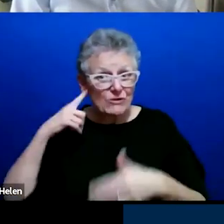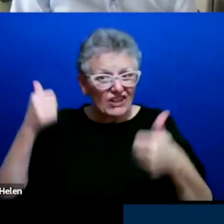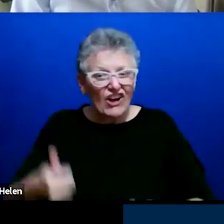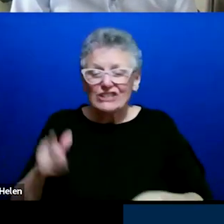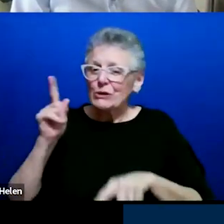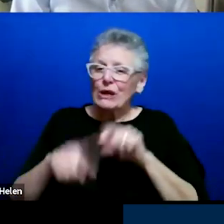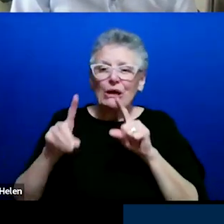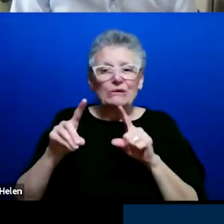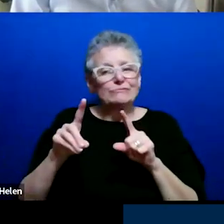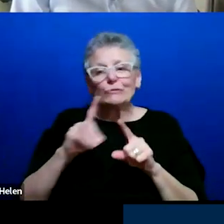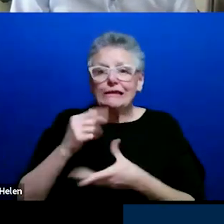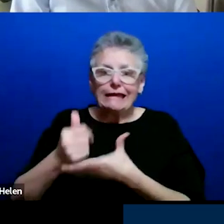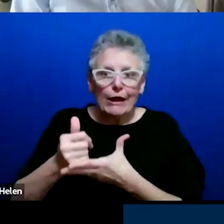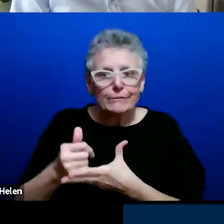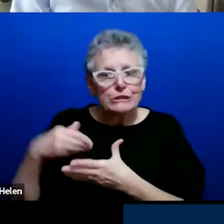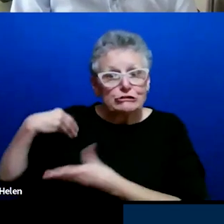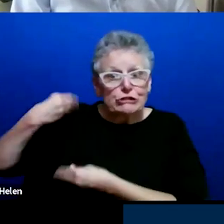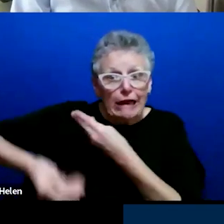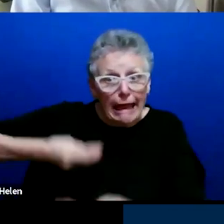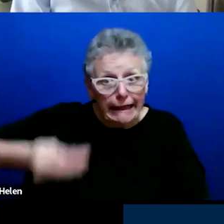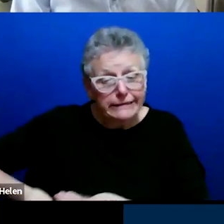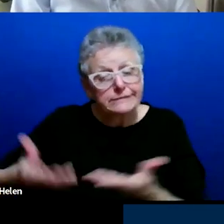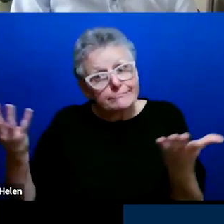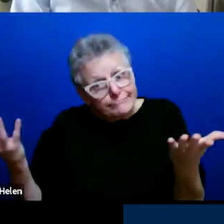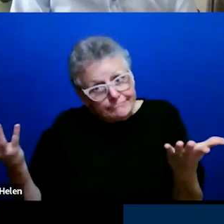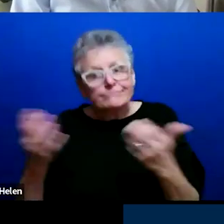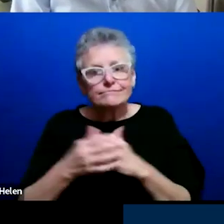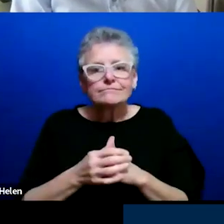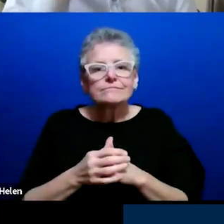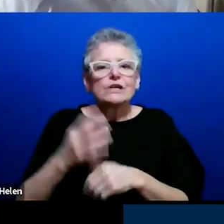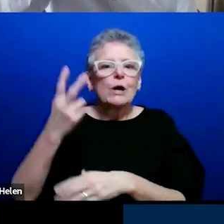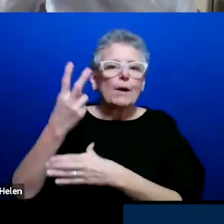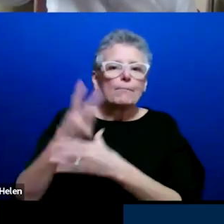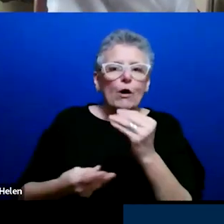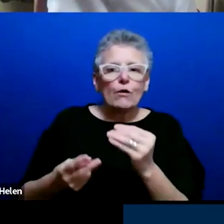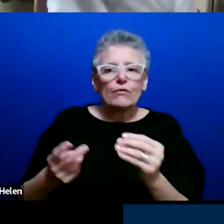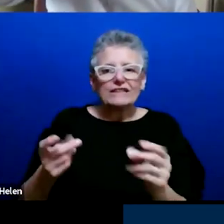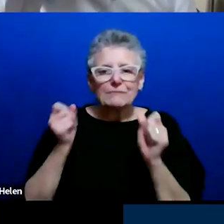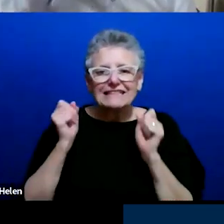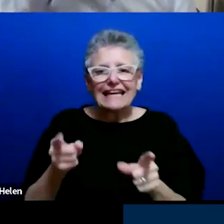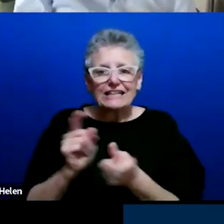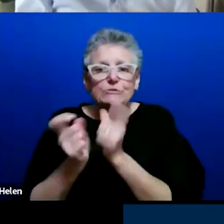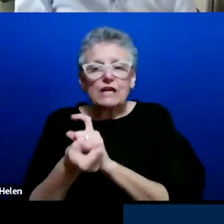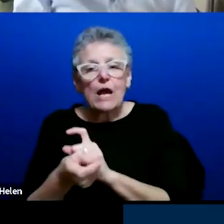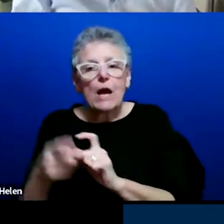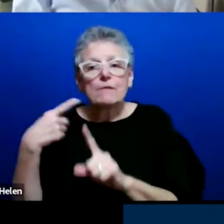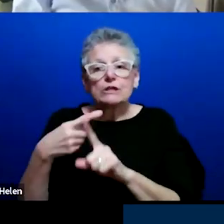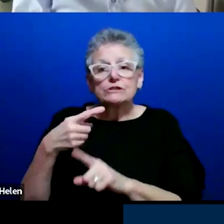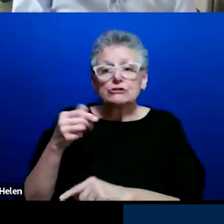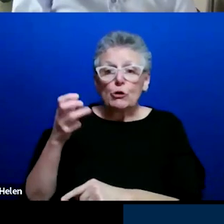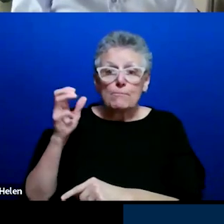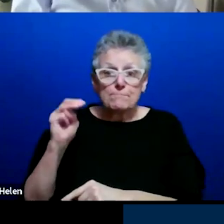whole lot about: genetics. These are both spontaneous mutations as well as germline